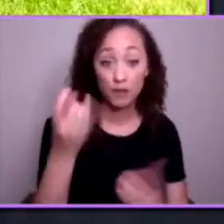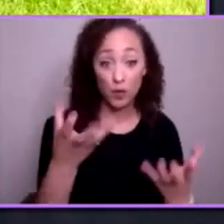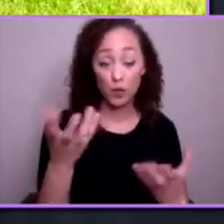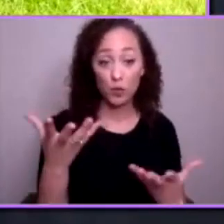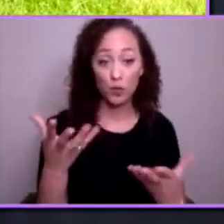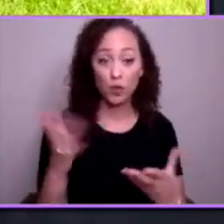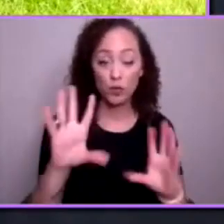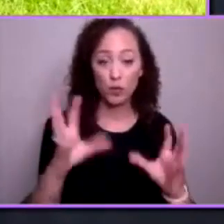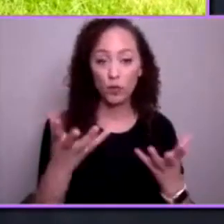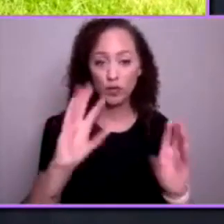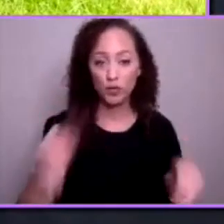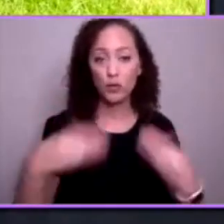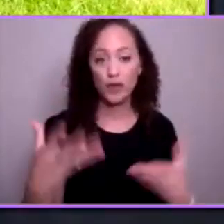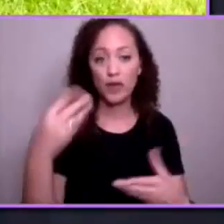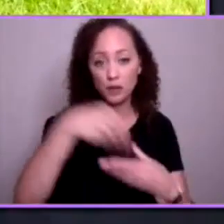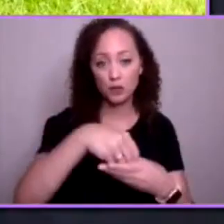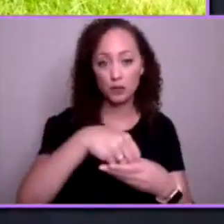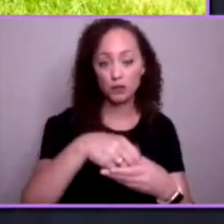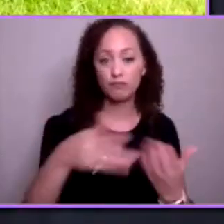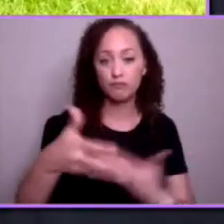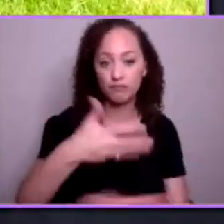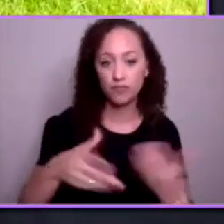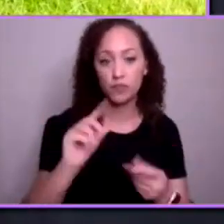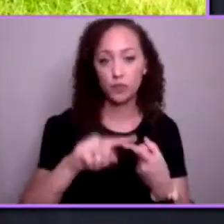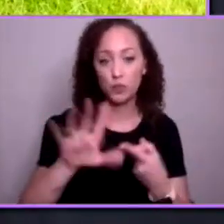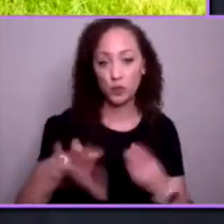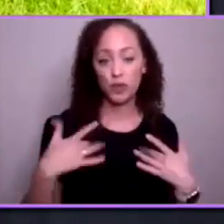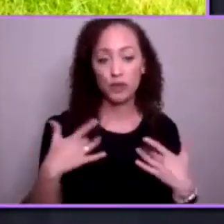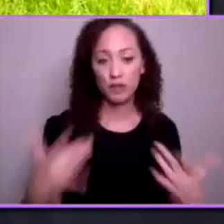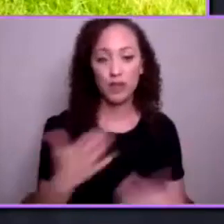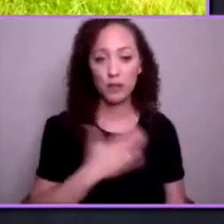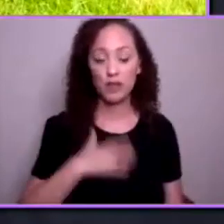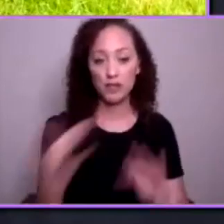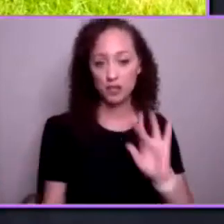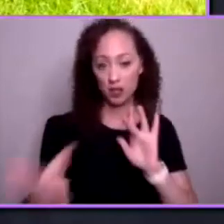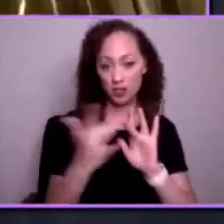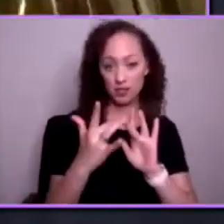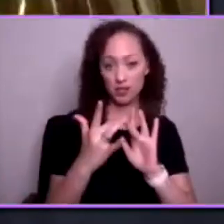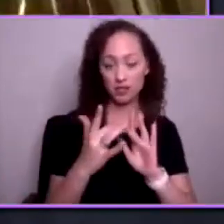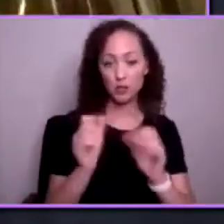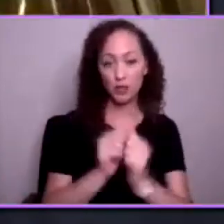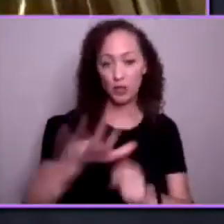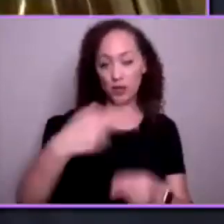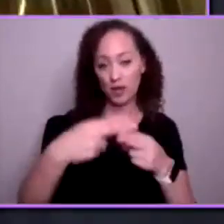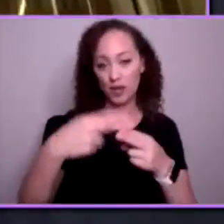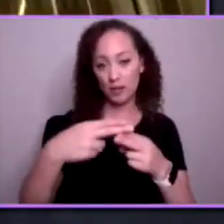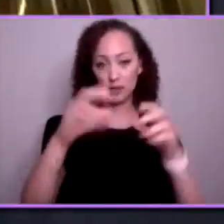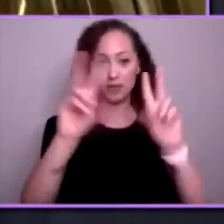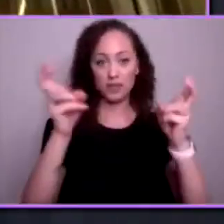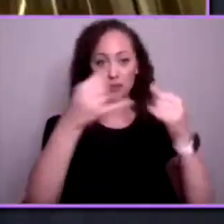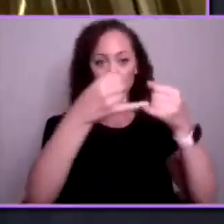for partnership. Send us an email with your event name in the subject line. We would love to hear from you. Follow our Facebook page and fill